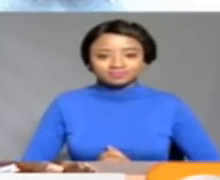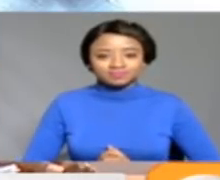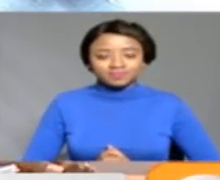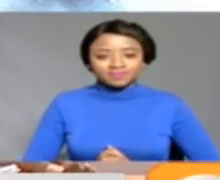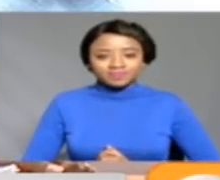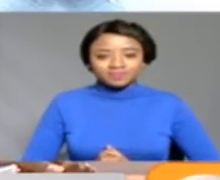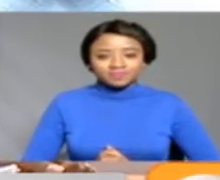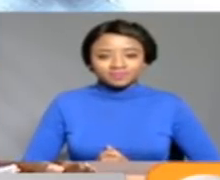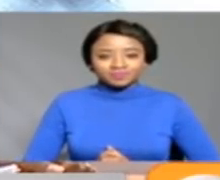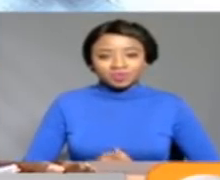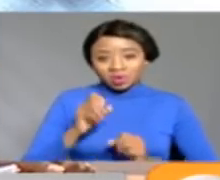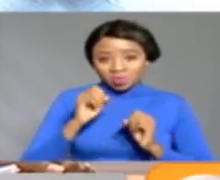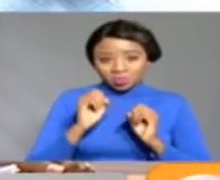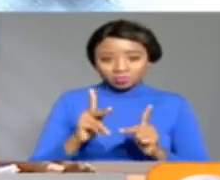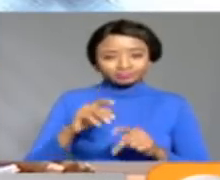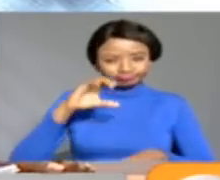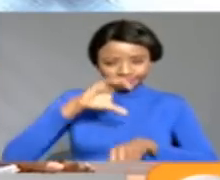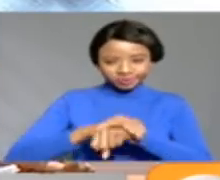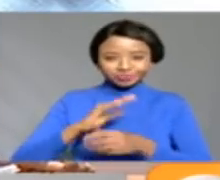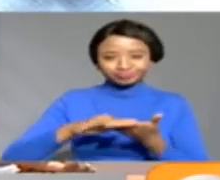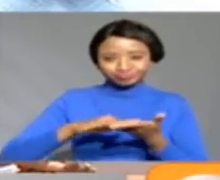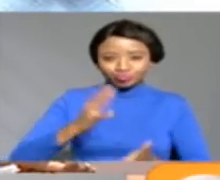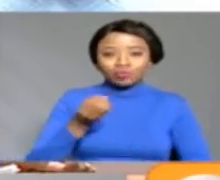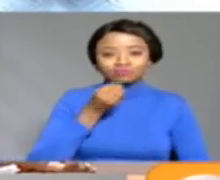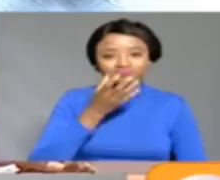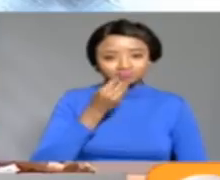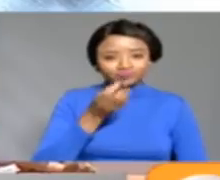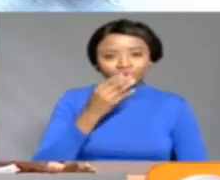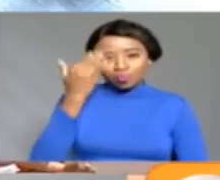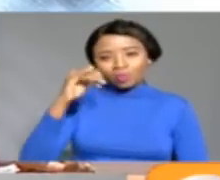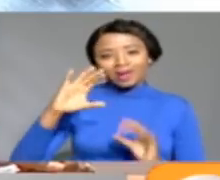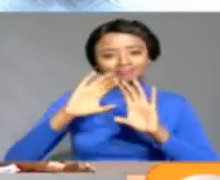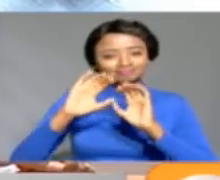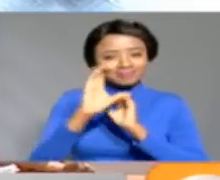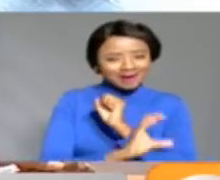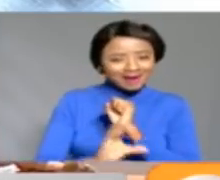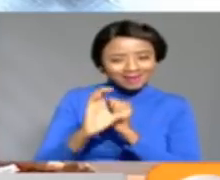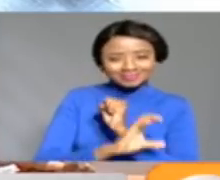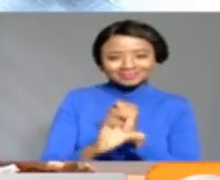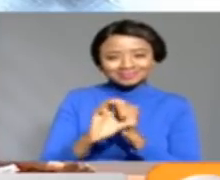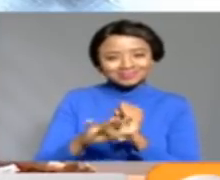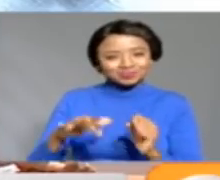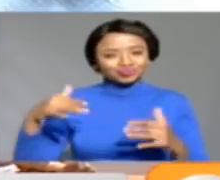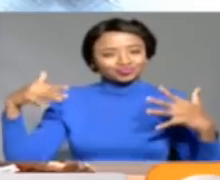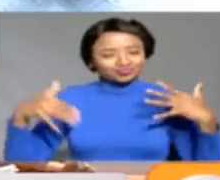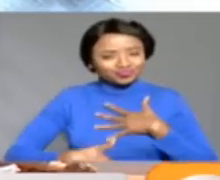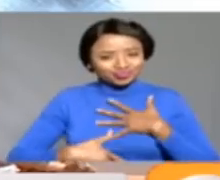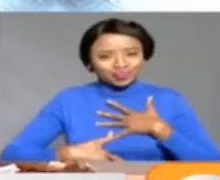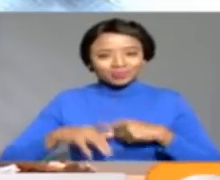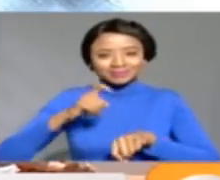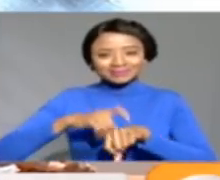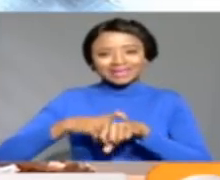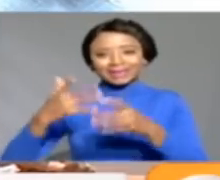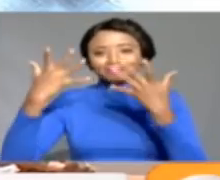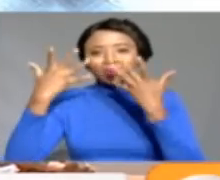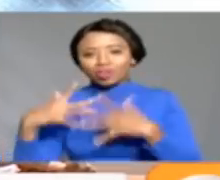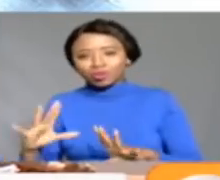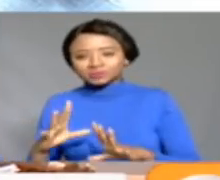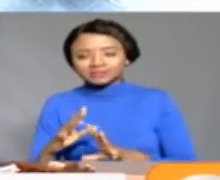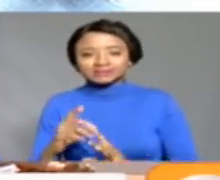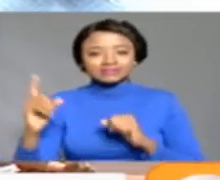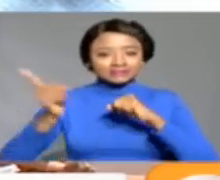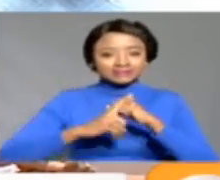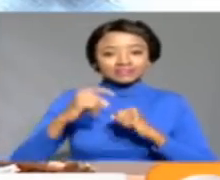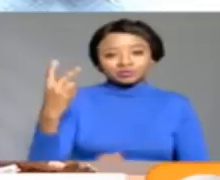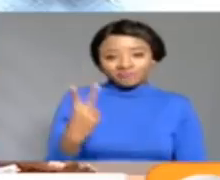Let's get a little more detail on this story now that has gripped the country since she went missing on the 6th of February. Our reporter Hassan